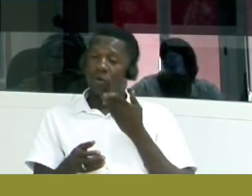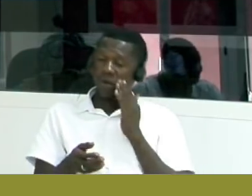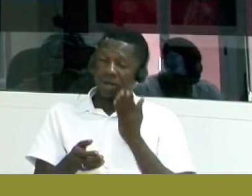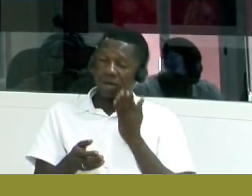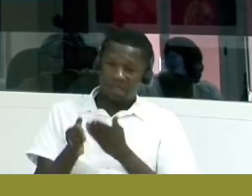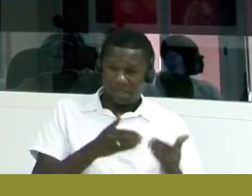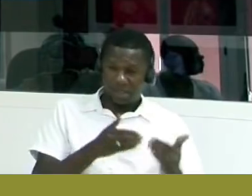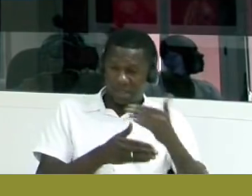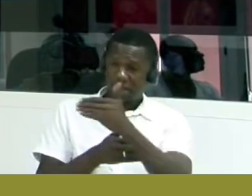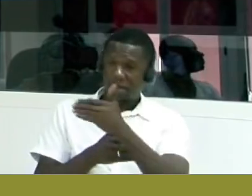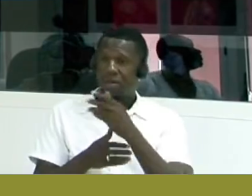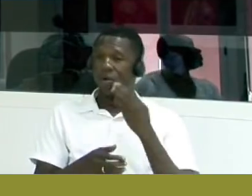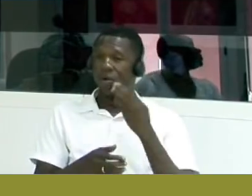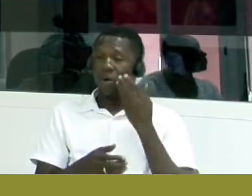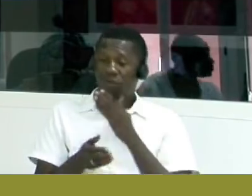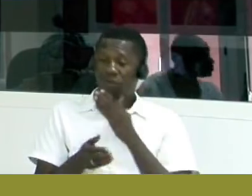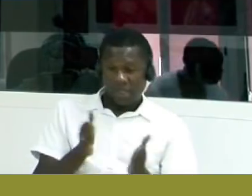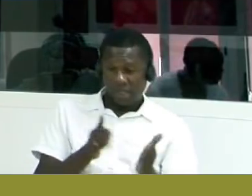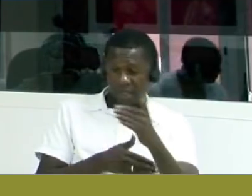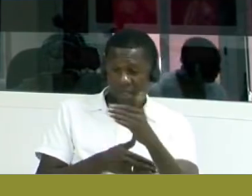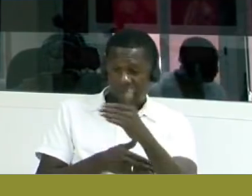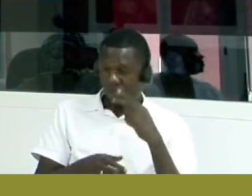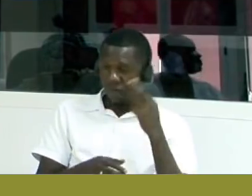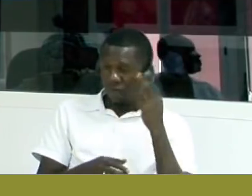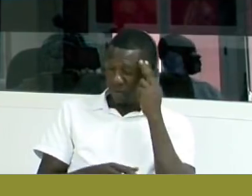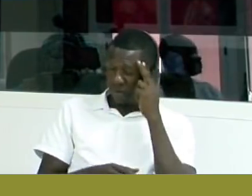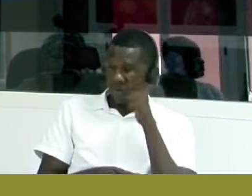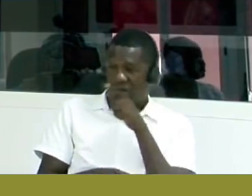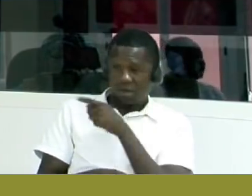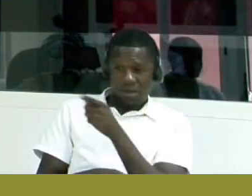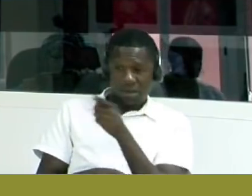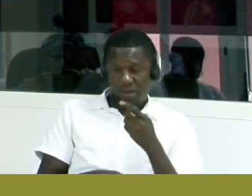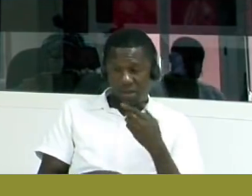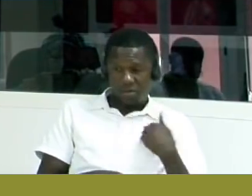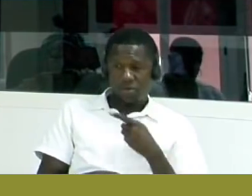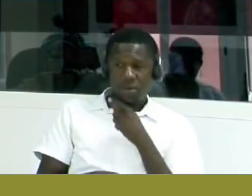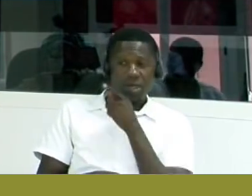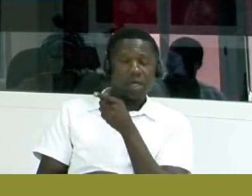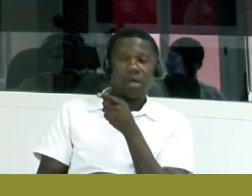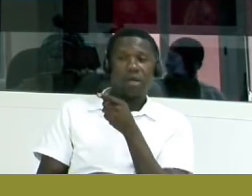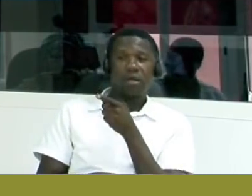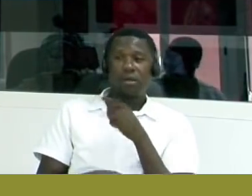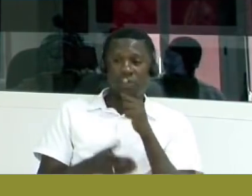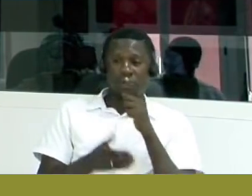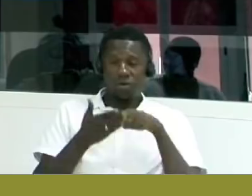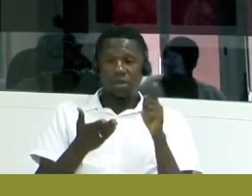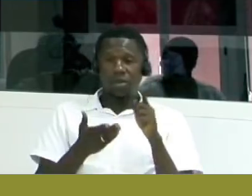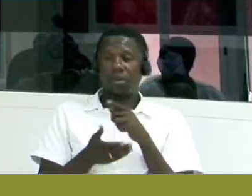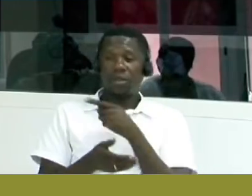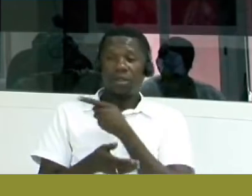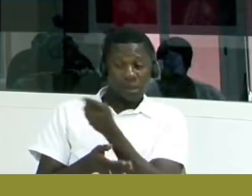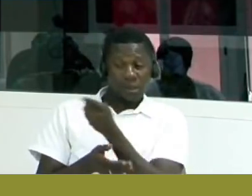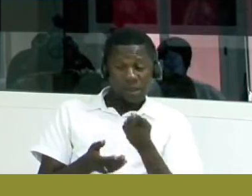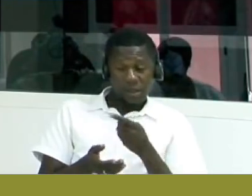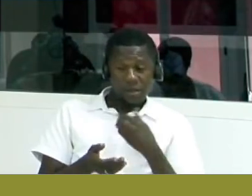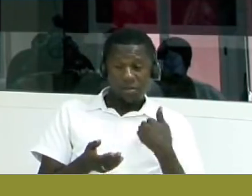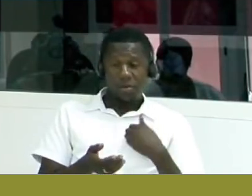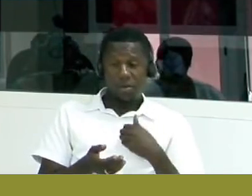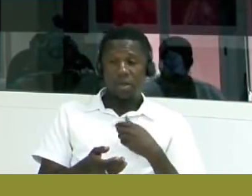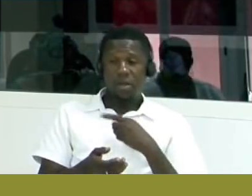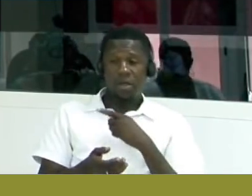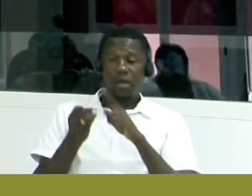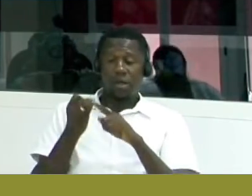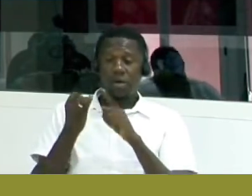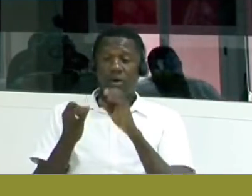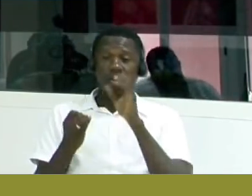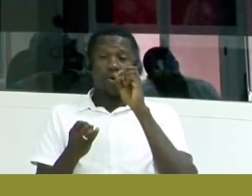Yes. And when you went like this, you found out that these people were there. correct? Yes. And these people are Usman